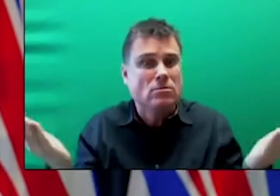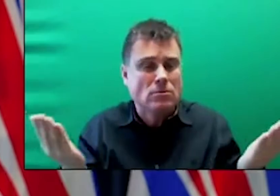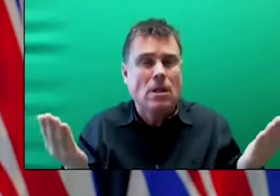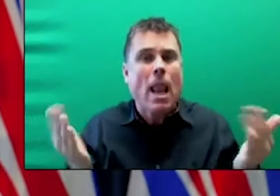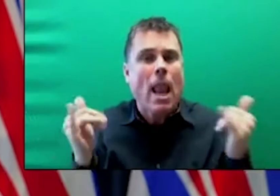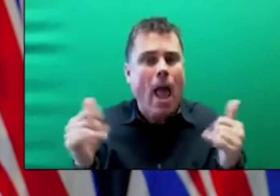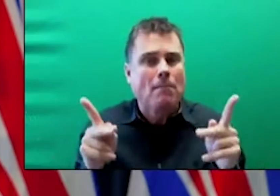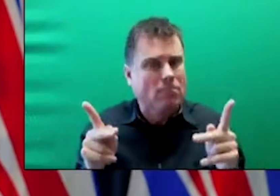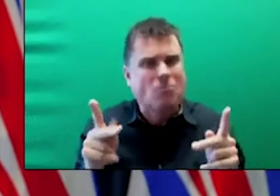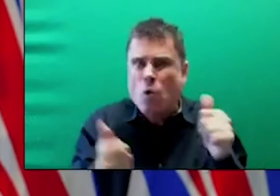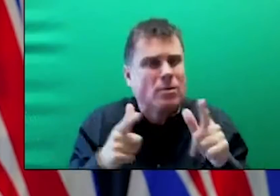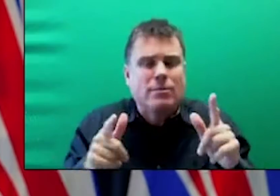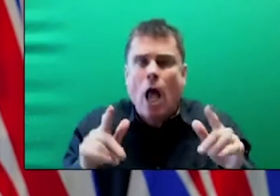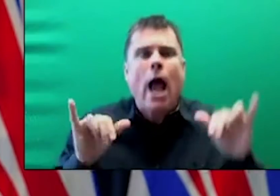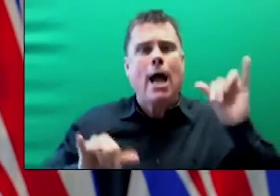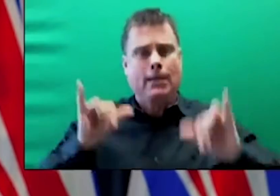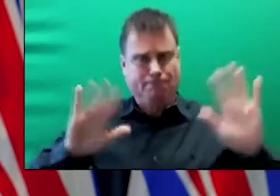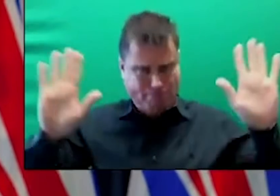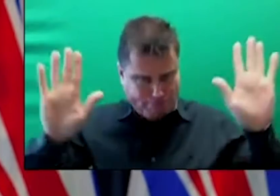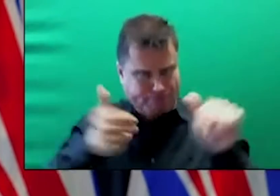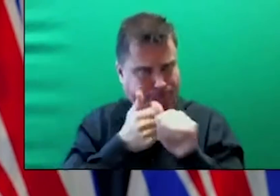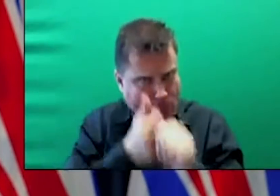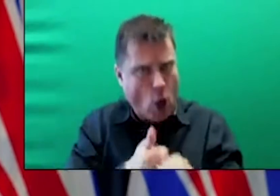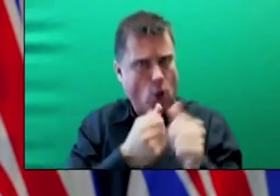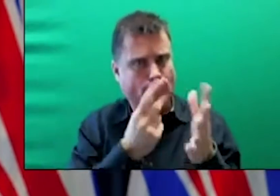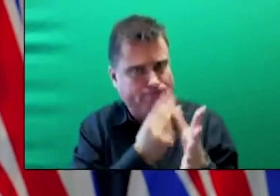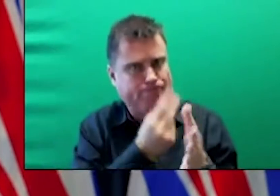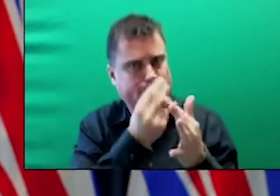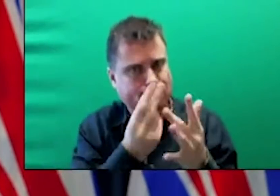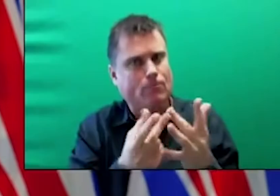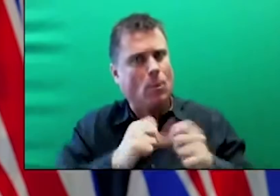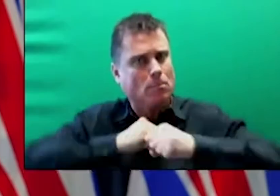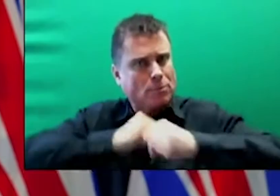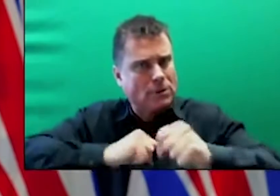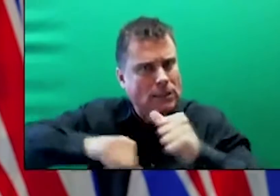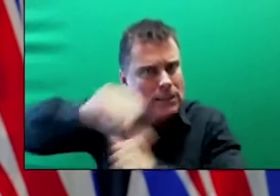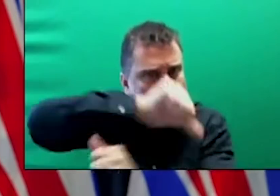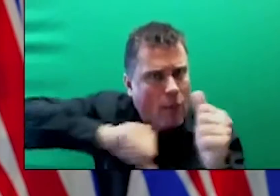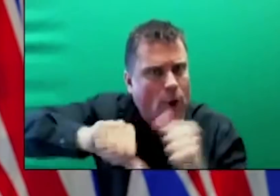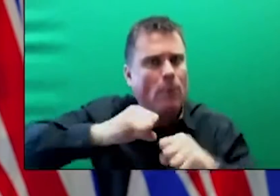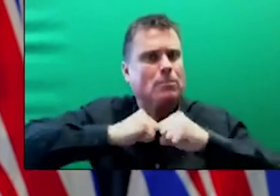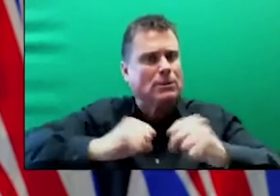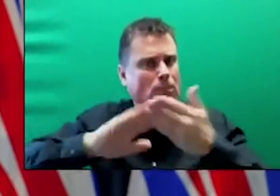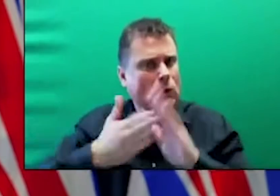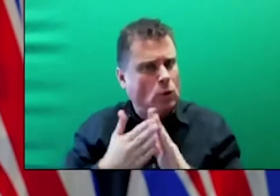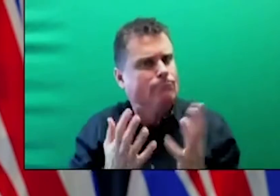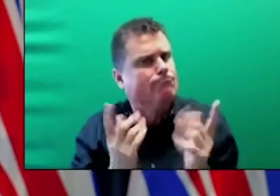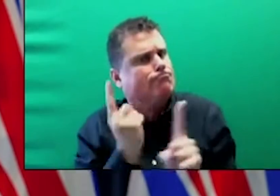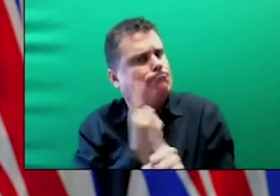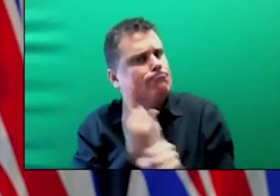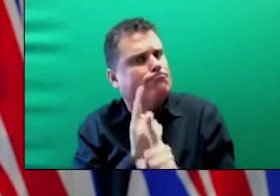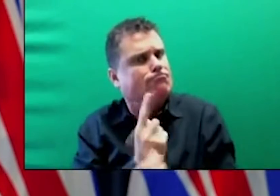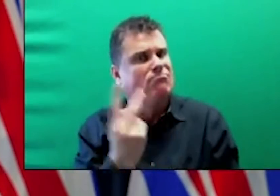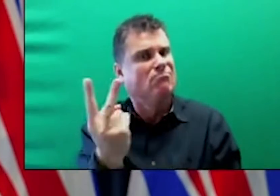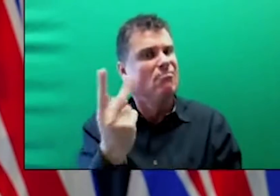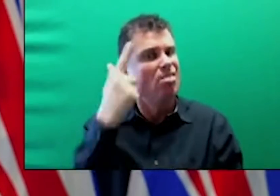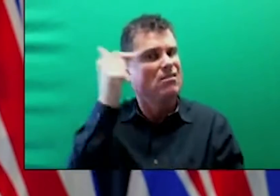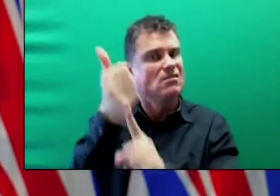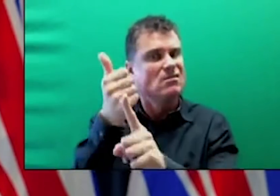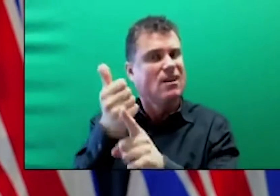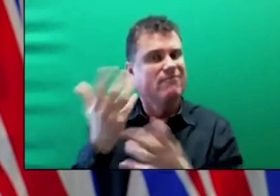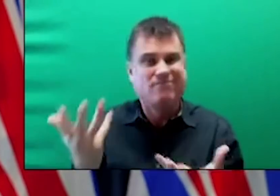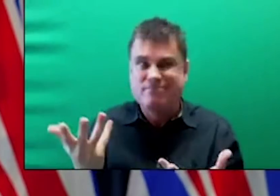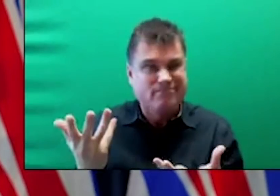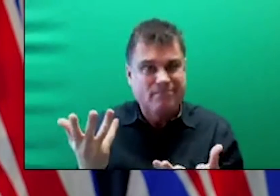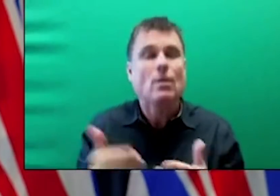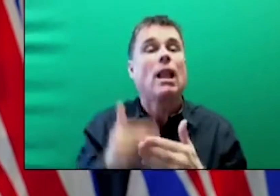to the hours and hours that are spent analyzing data and making determinations on what steps we can take, what